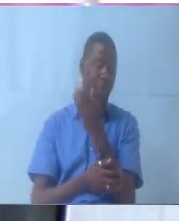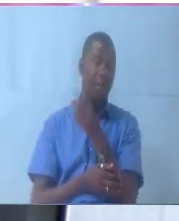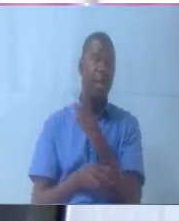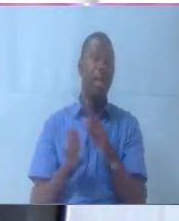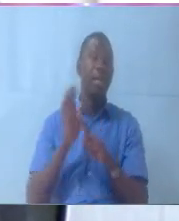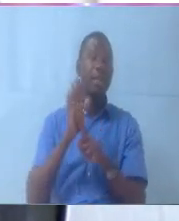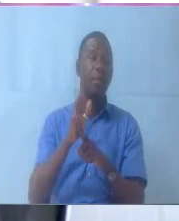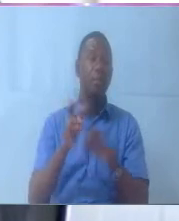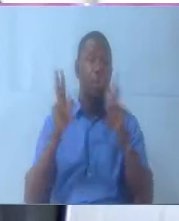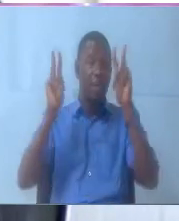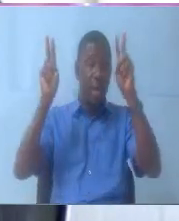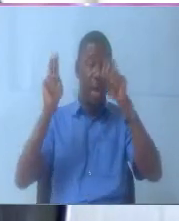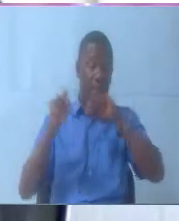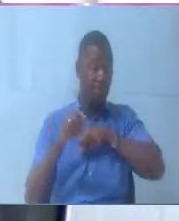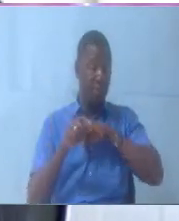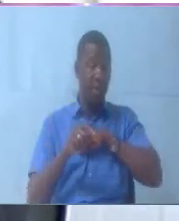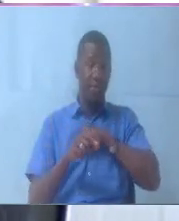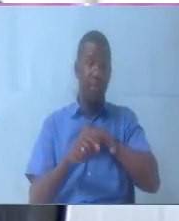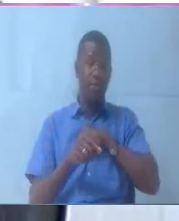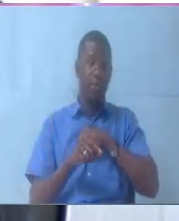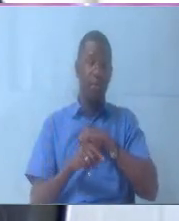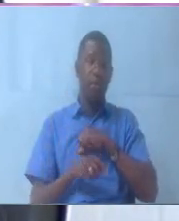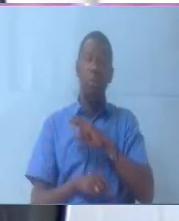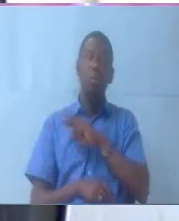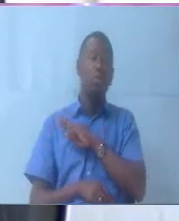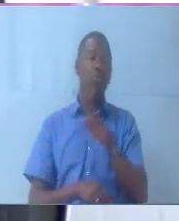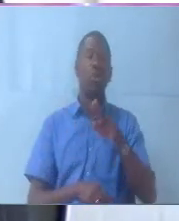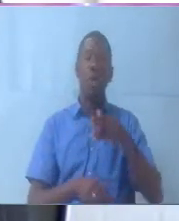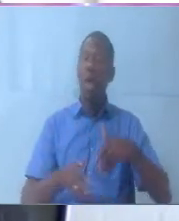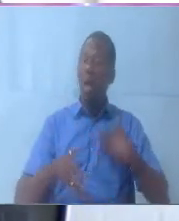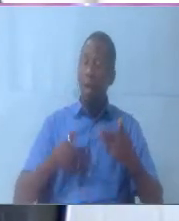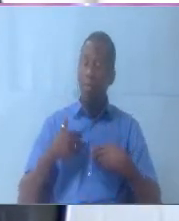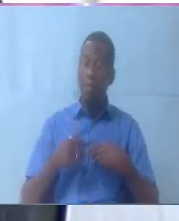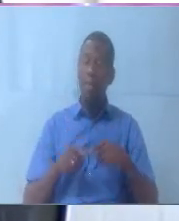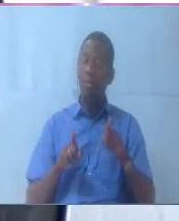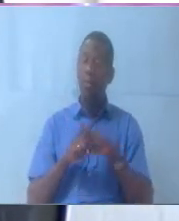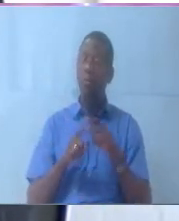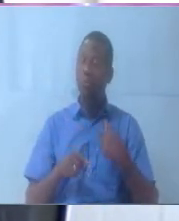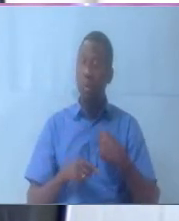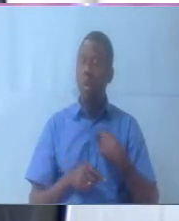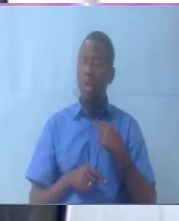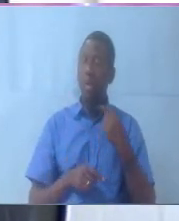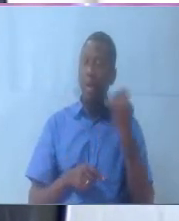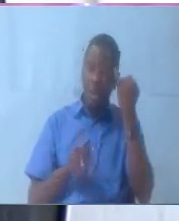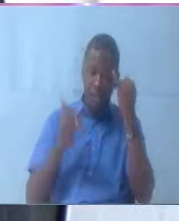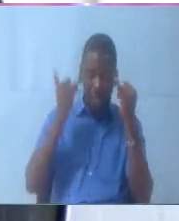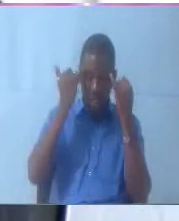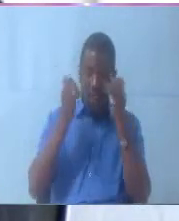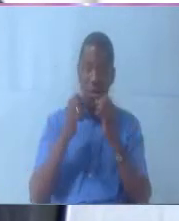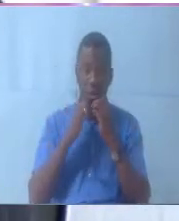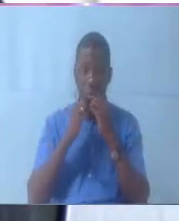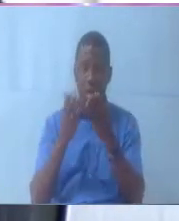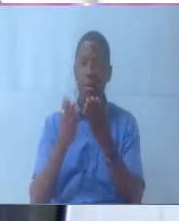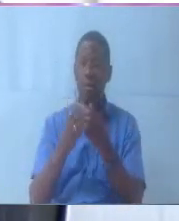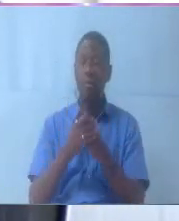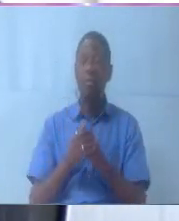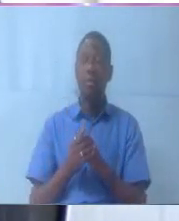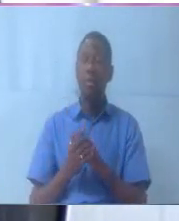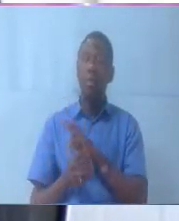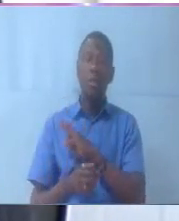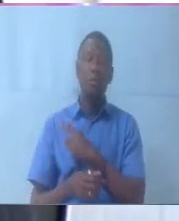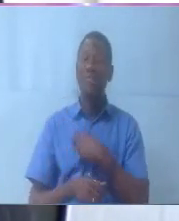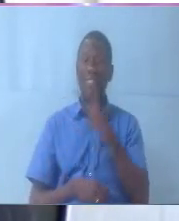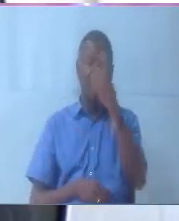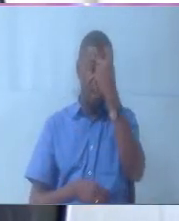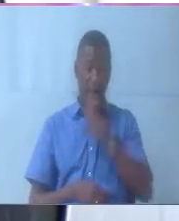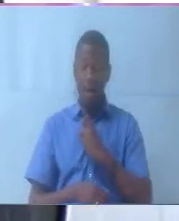ko pat yaya jamme fango kungo was not happy with my decision. aman se wo fereng ndela o kangoto He was aggrieved with it. akam fatal